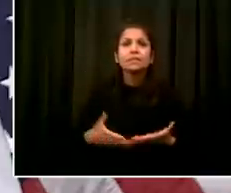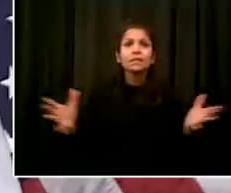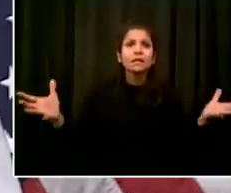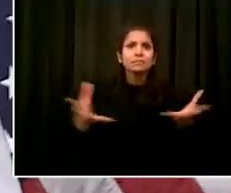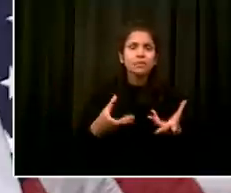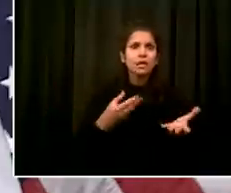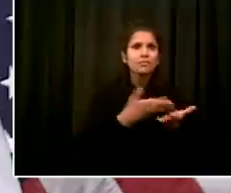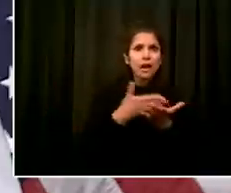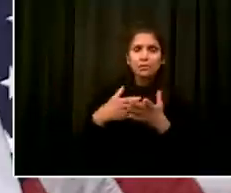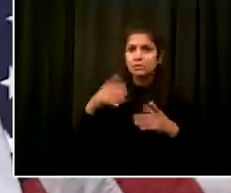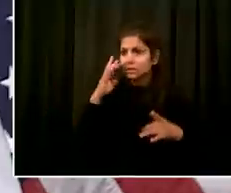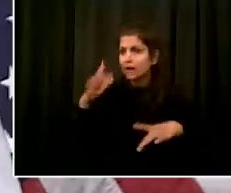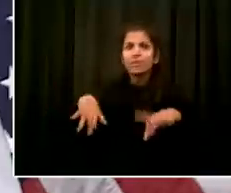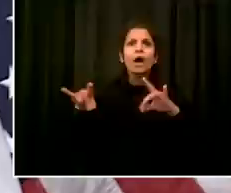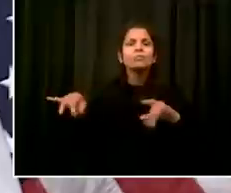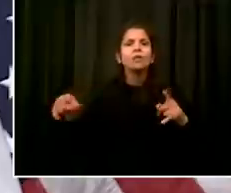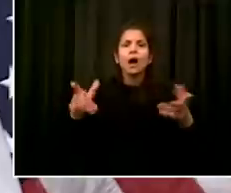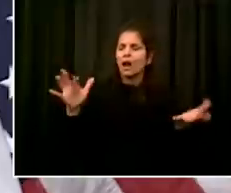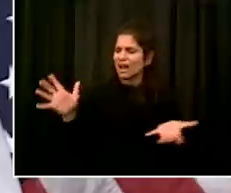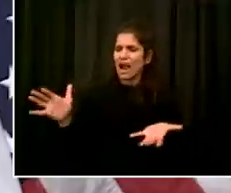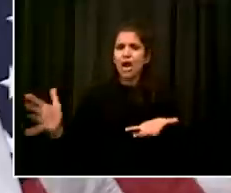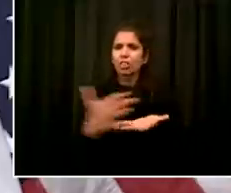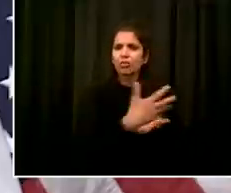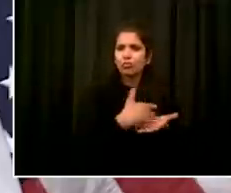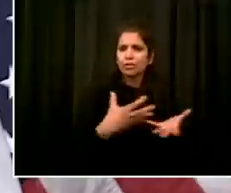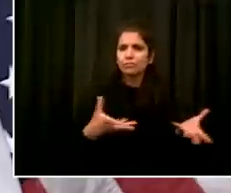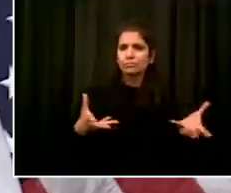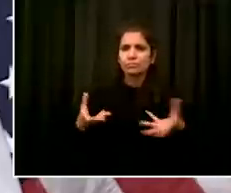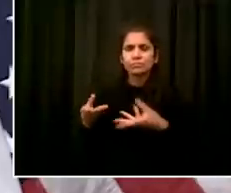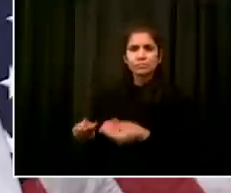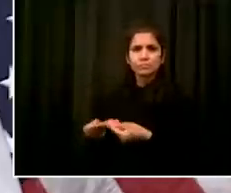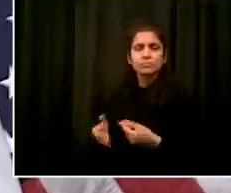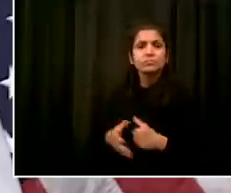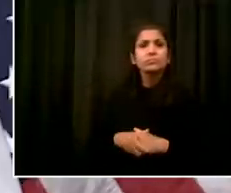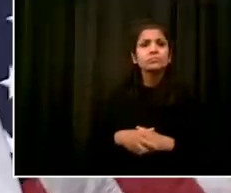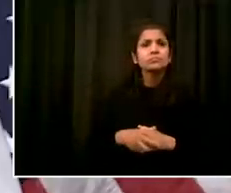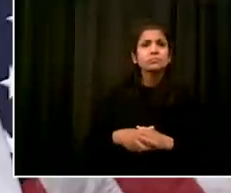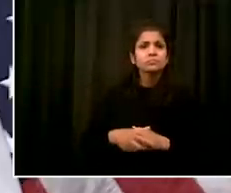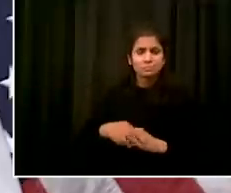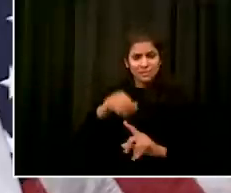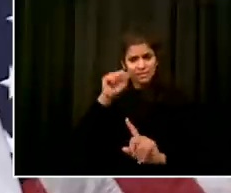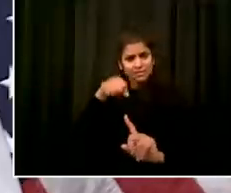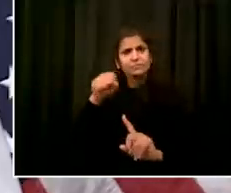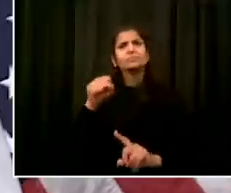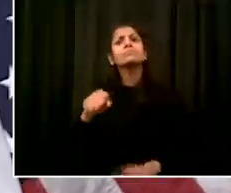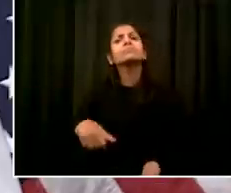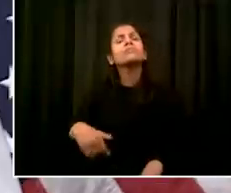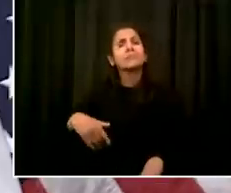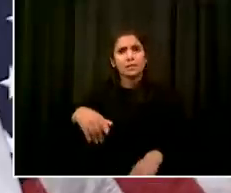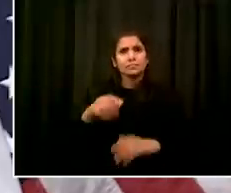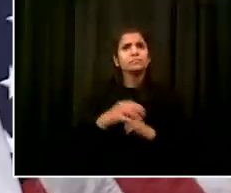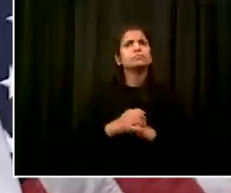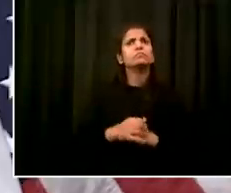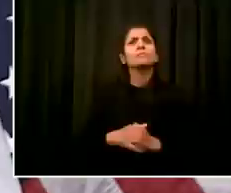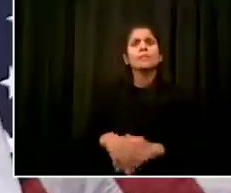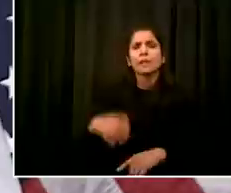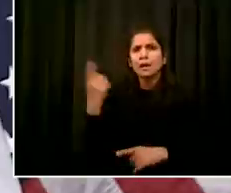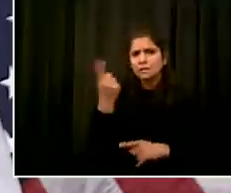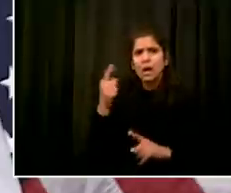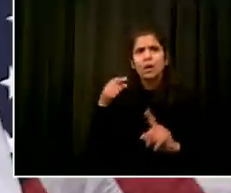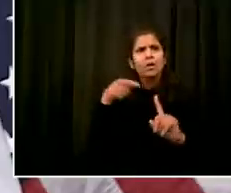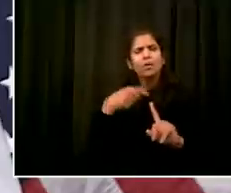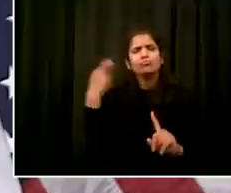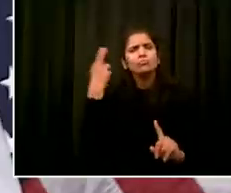an organized effort to create violence that it does not reflect the vast majority of the peaceful protesters and is separate from